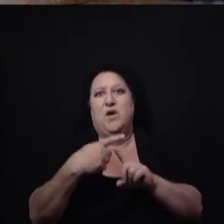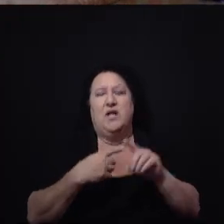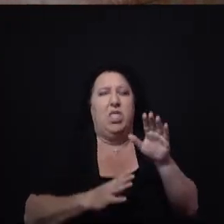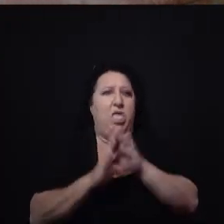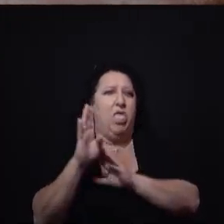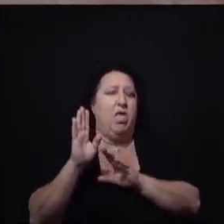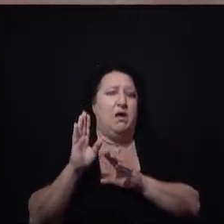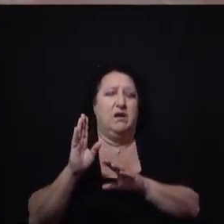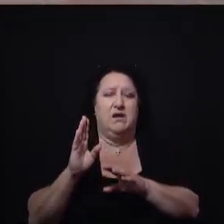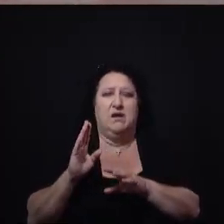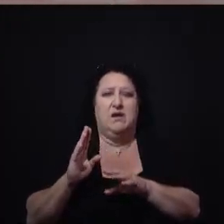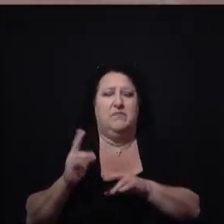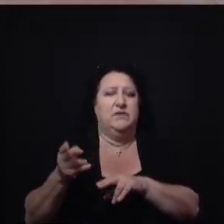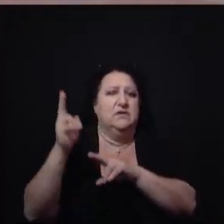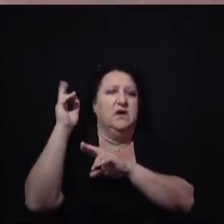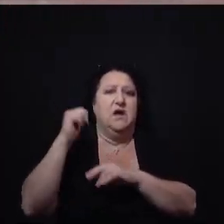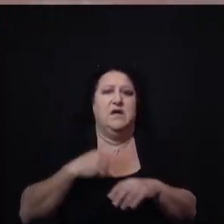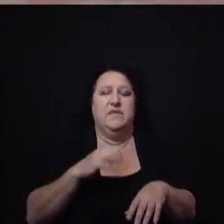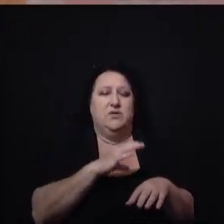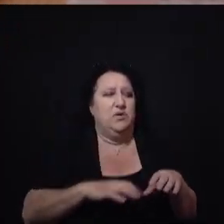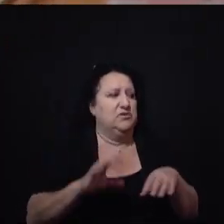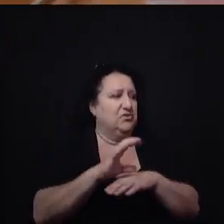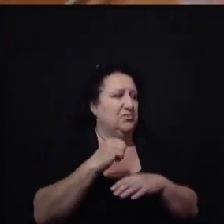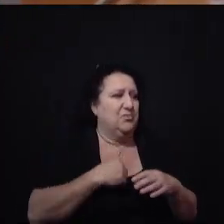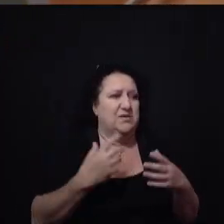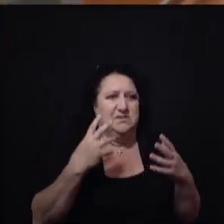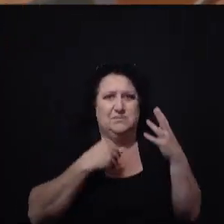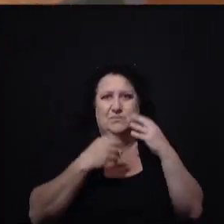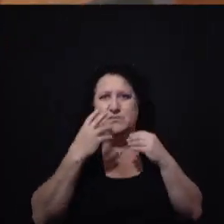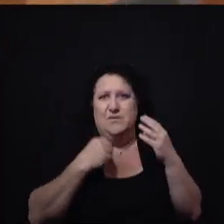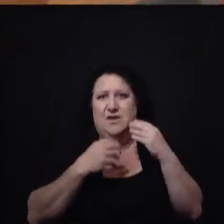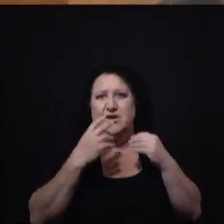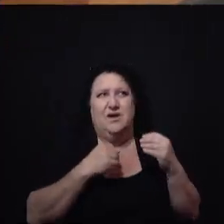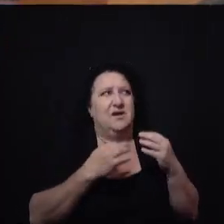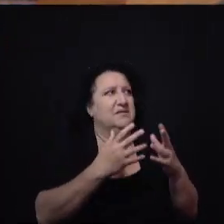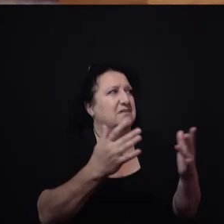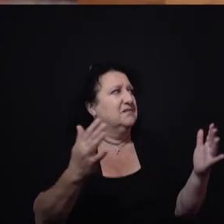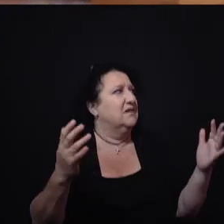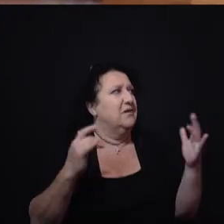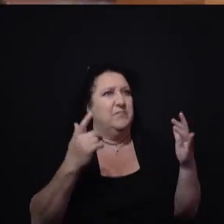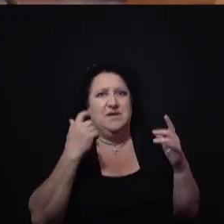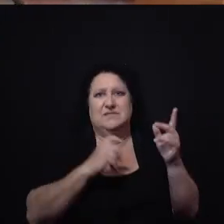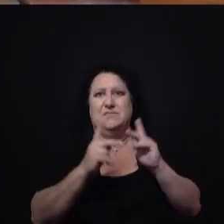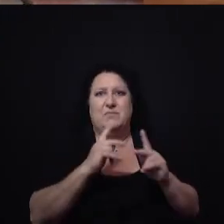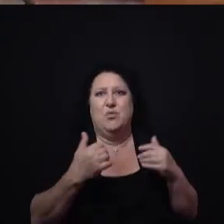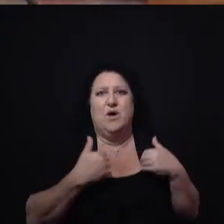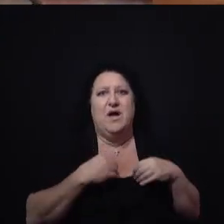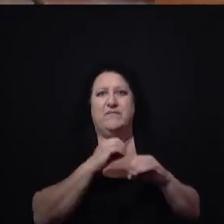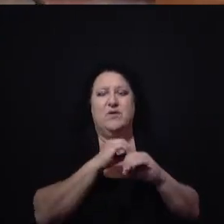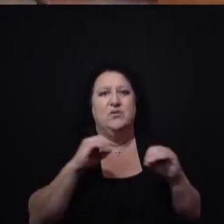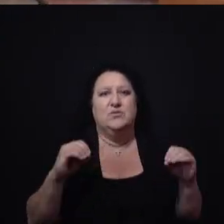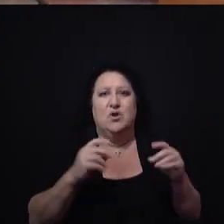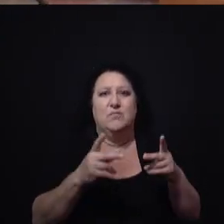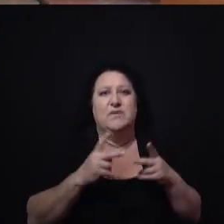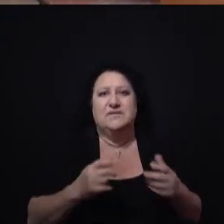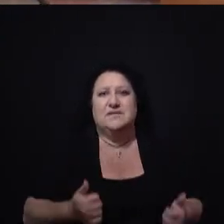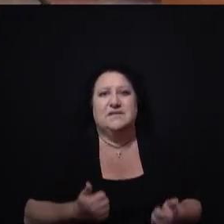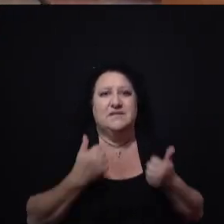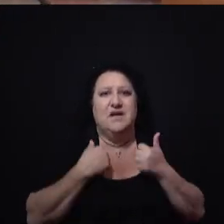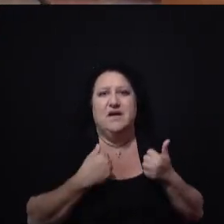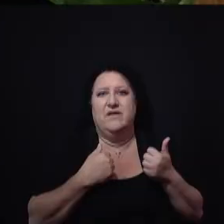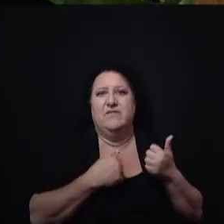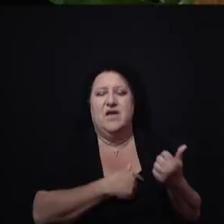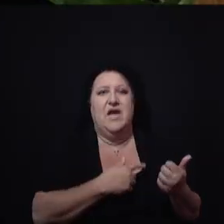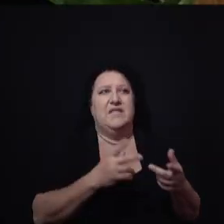ministry at Christ Church is getting hammered almost every day by people who have no place to live because they've been edged out of their lease agreements and they can't afford to stay anywhere in the